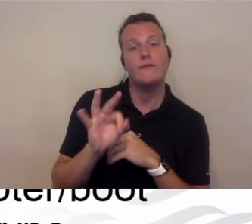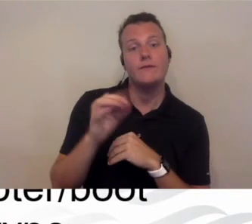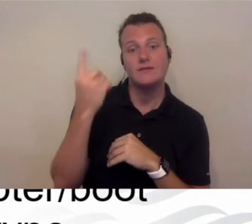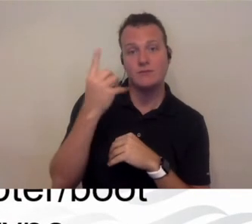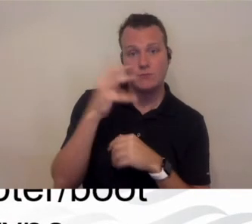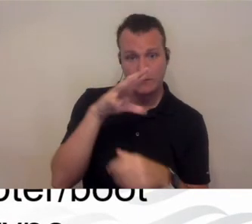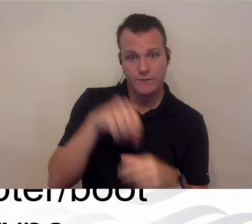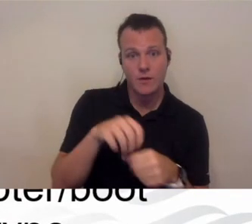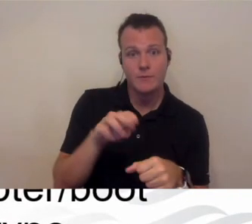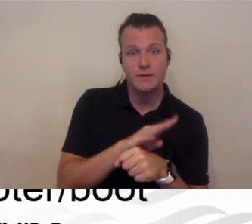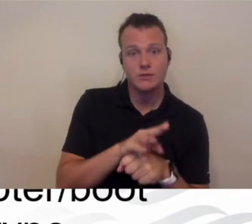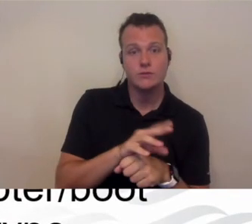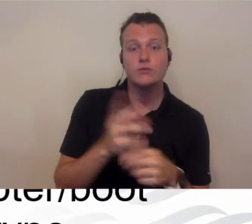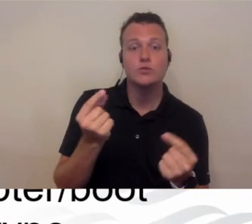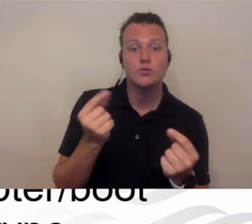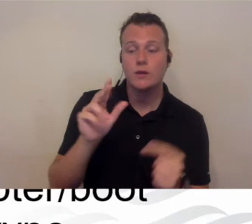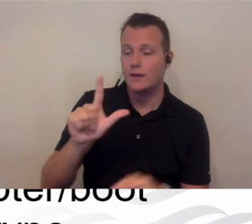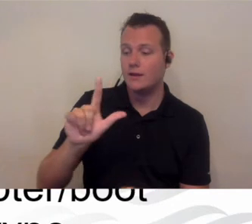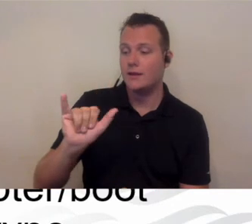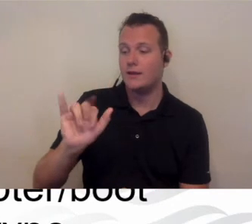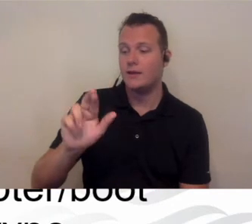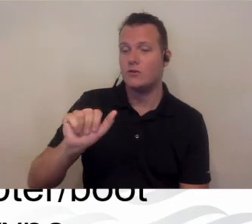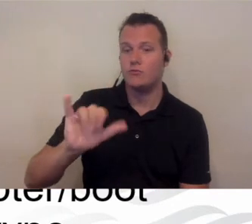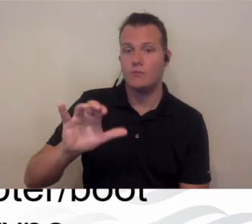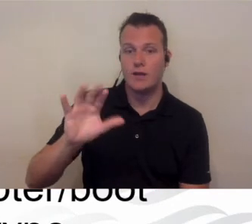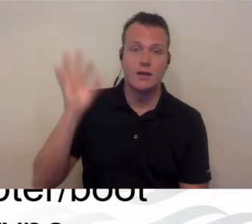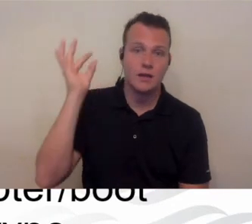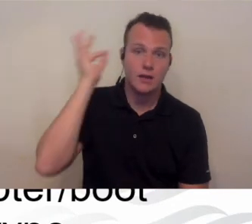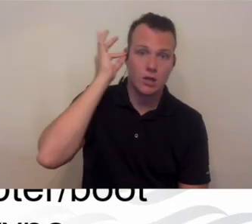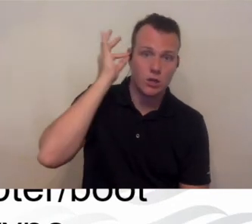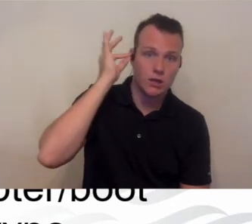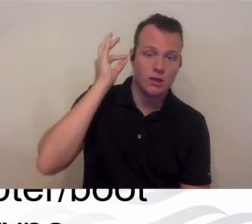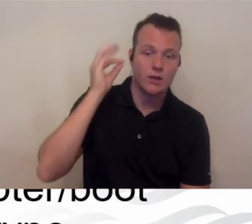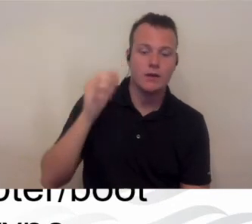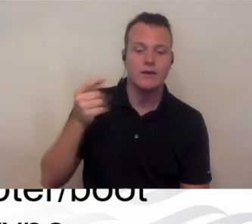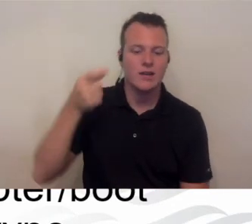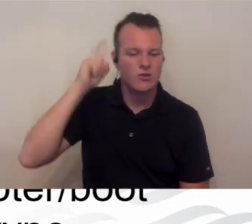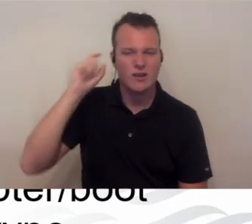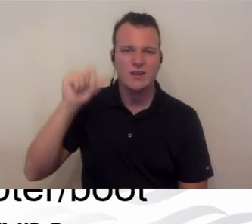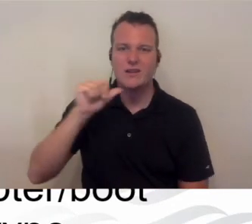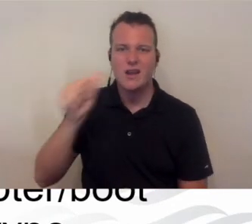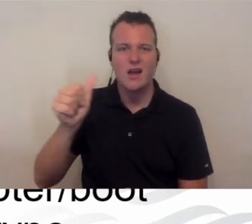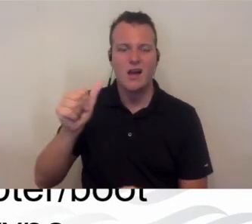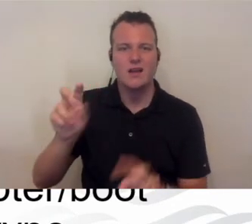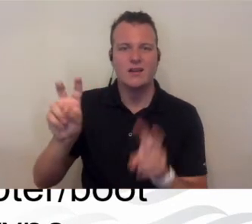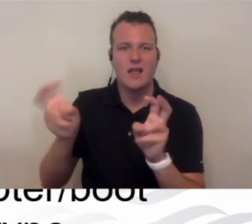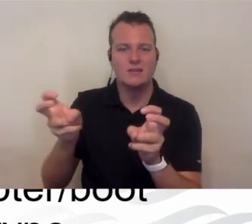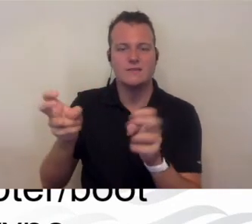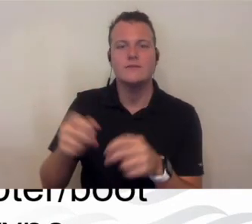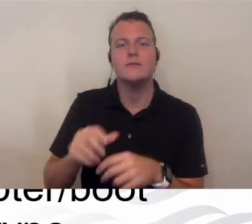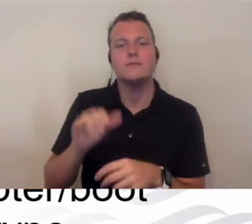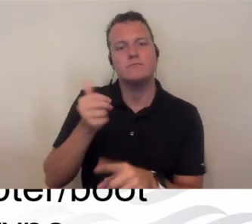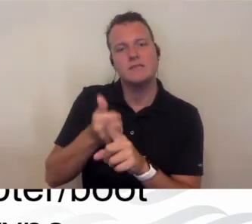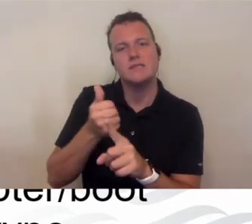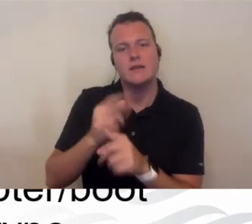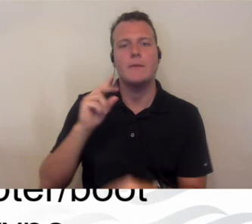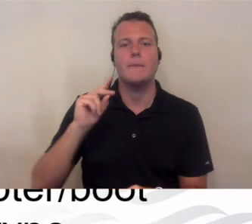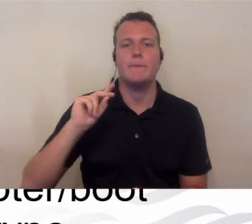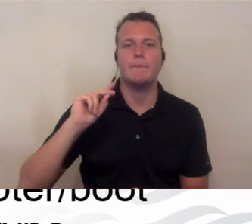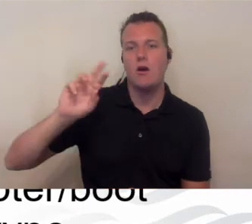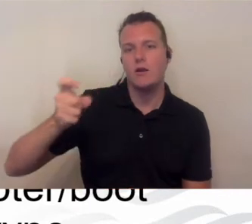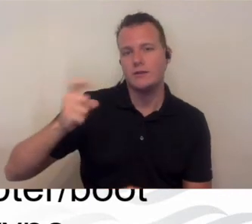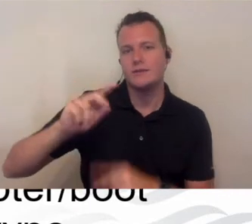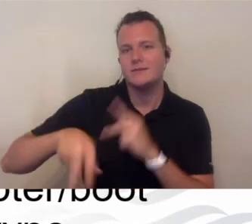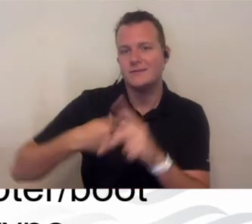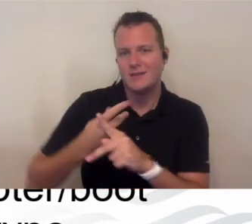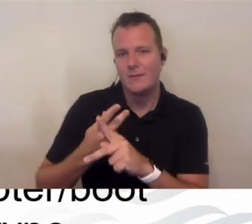if anybody's in a practice doing lyric, hearing aid not otherwise classified because it's a prescription type of